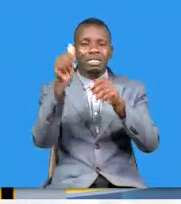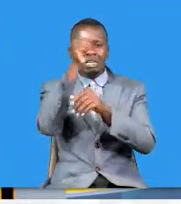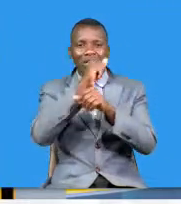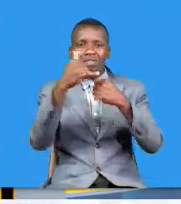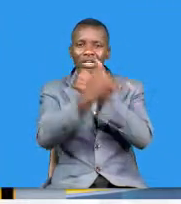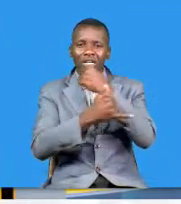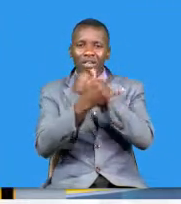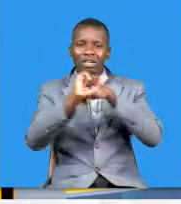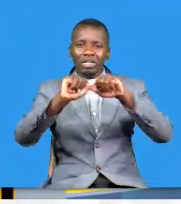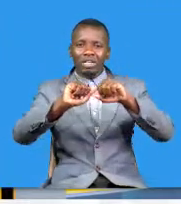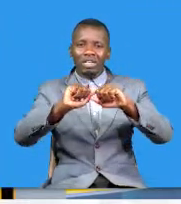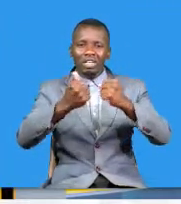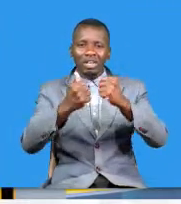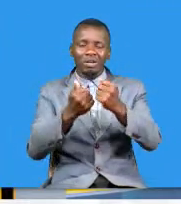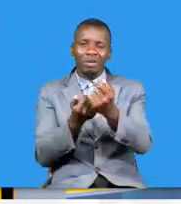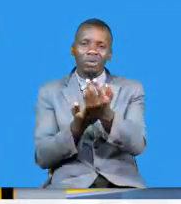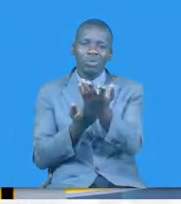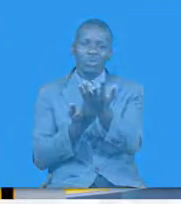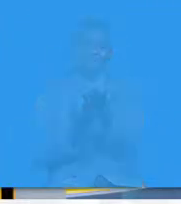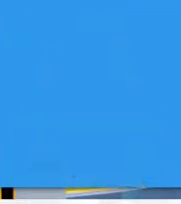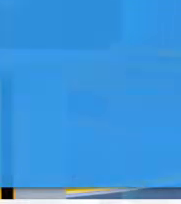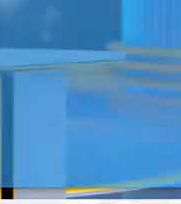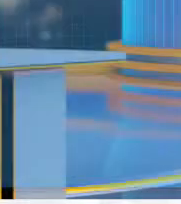stories coming up shortly. Don't go away.